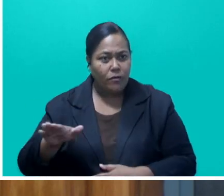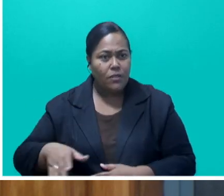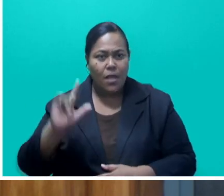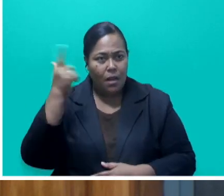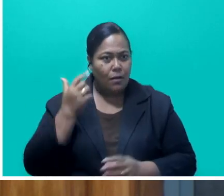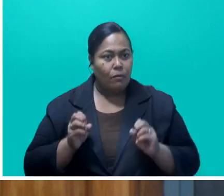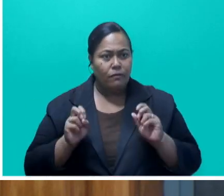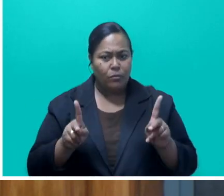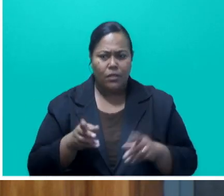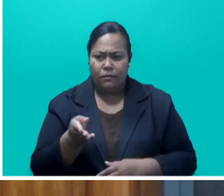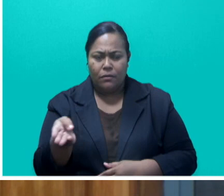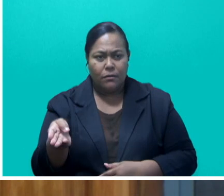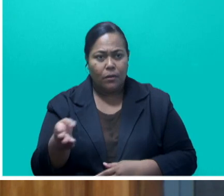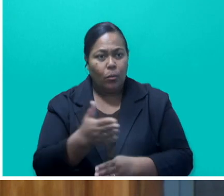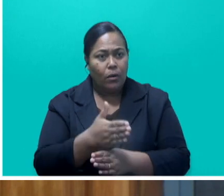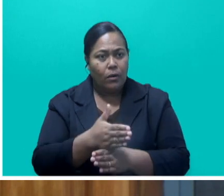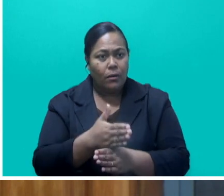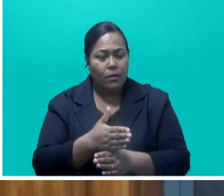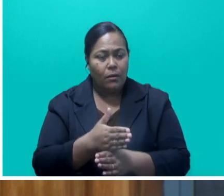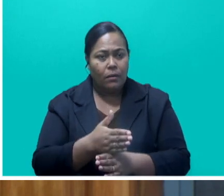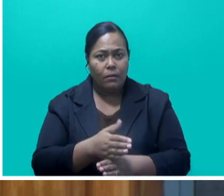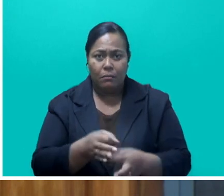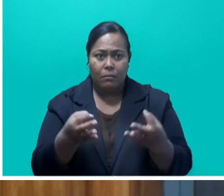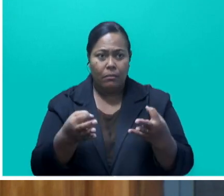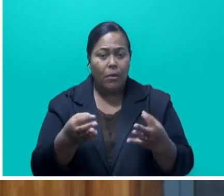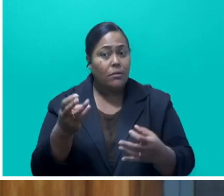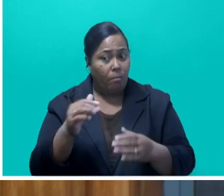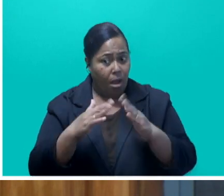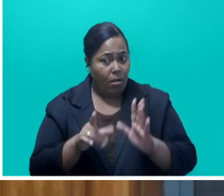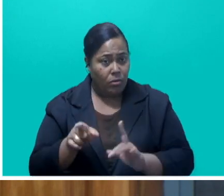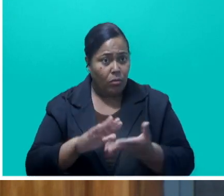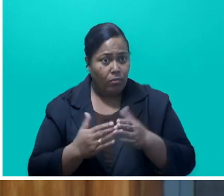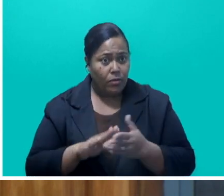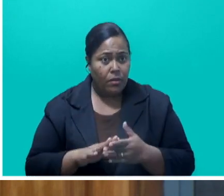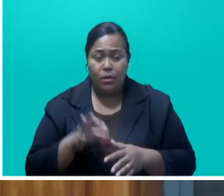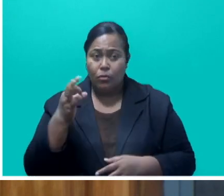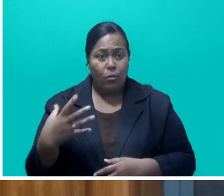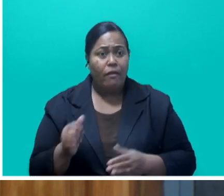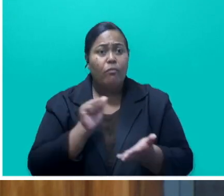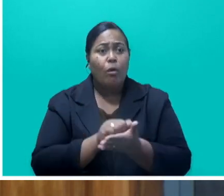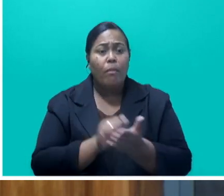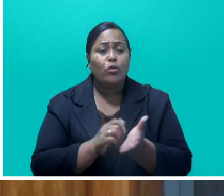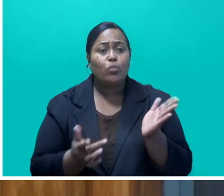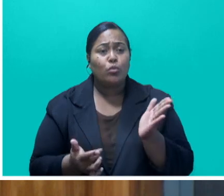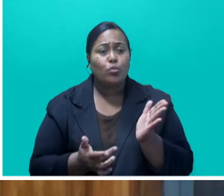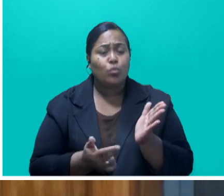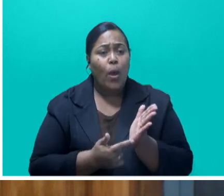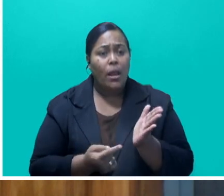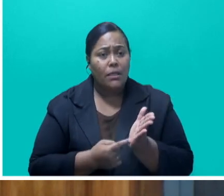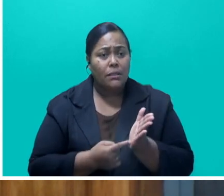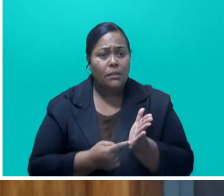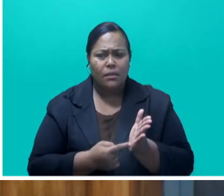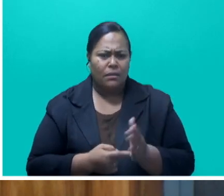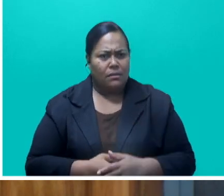opportunities for employment. Some houses in these communities do not have proper toilets. This is totally